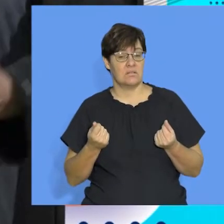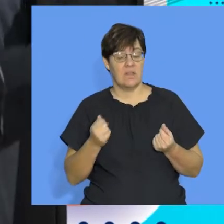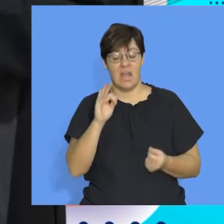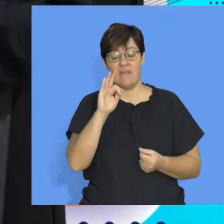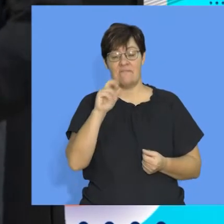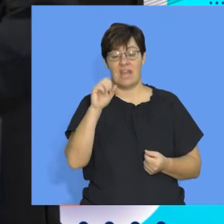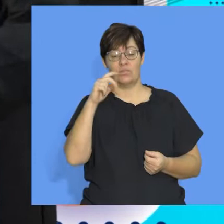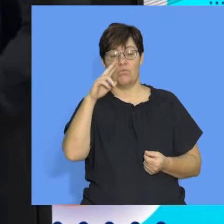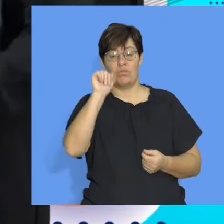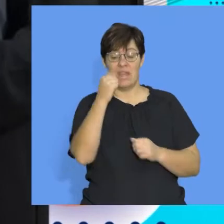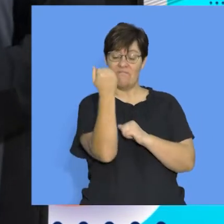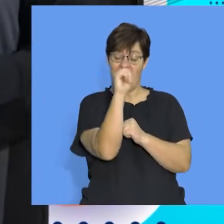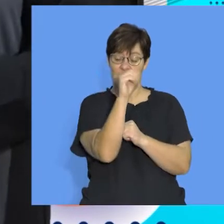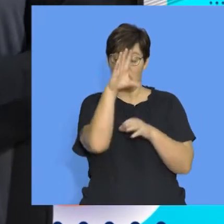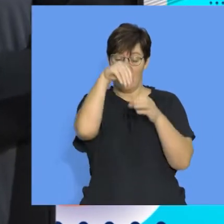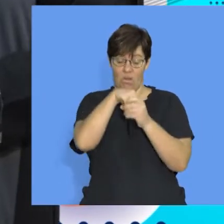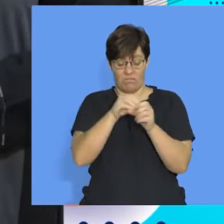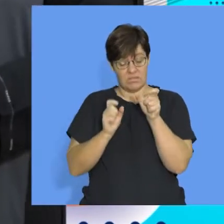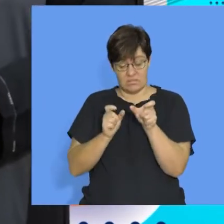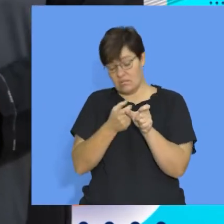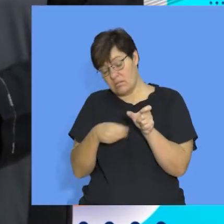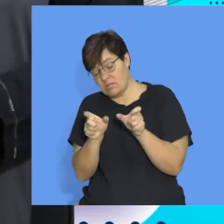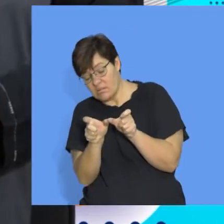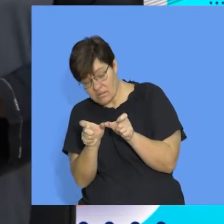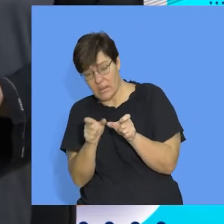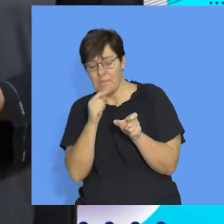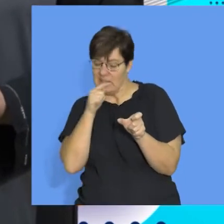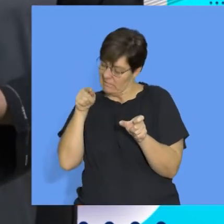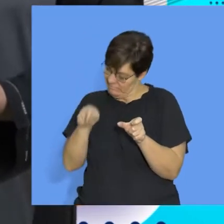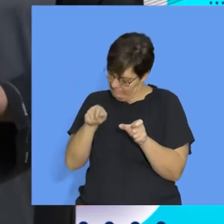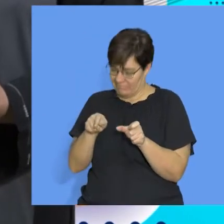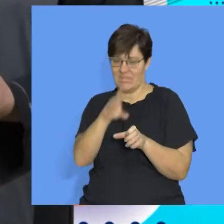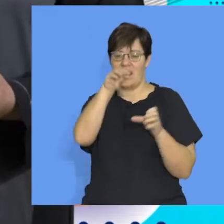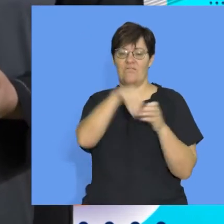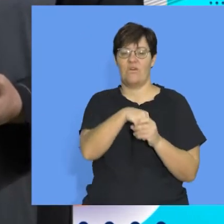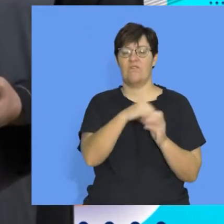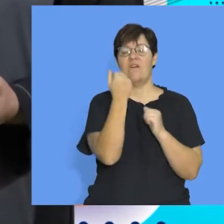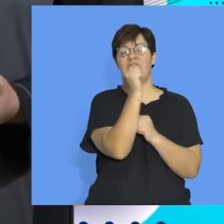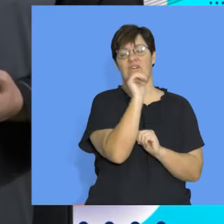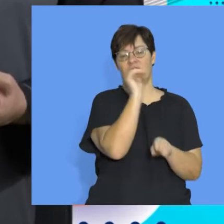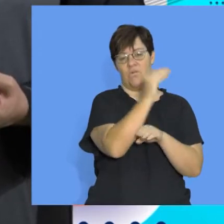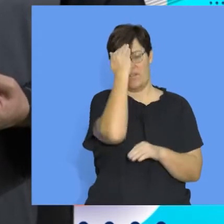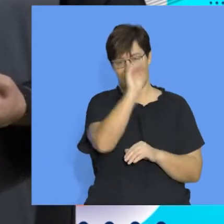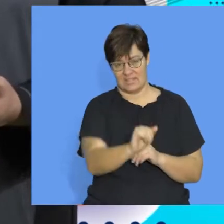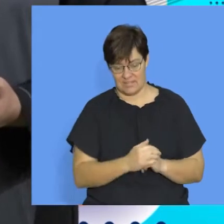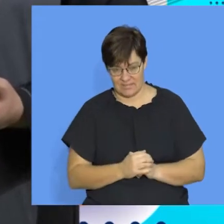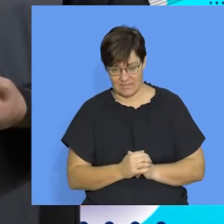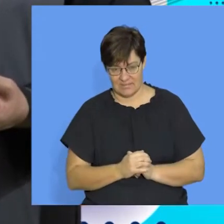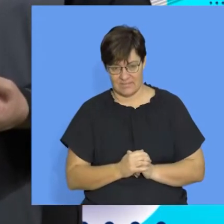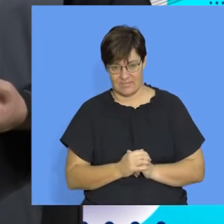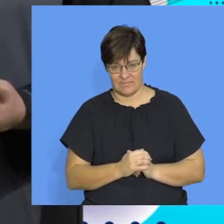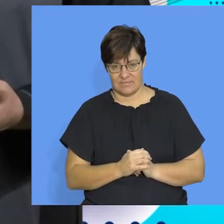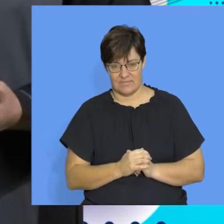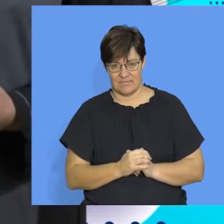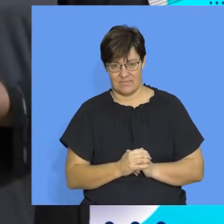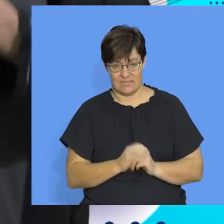factory with it, it tells you that that would be part of your factory overheads.